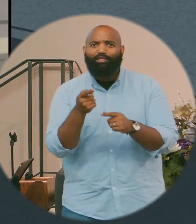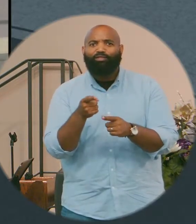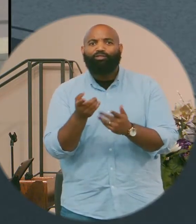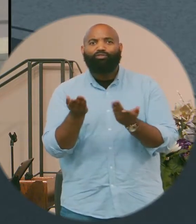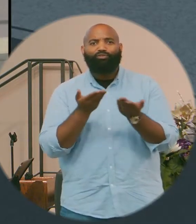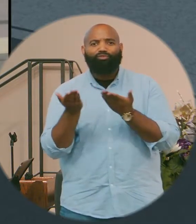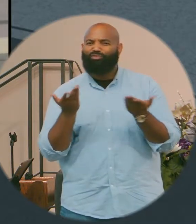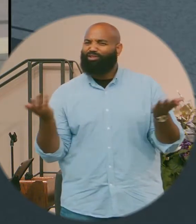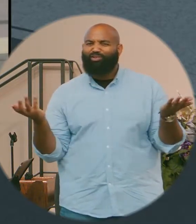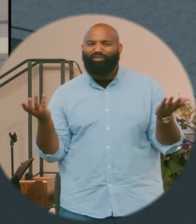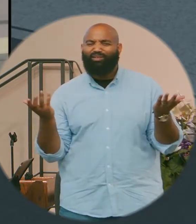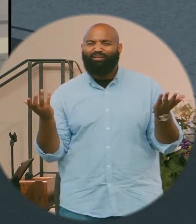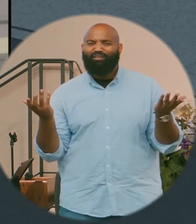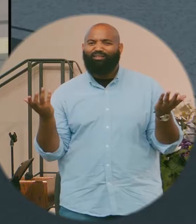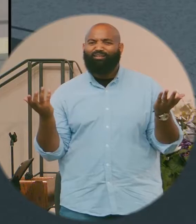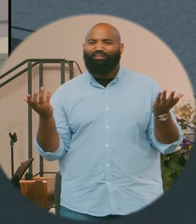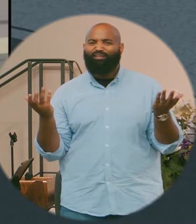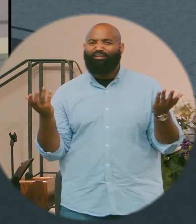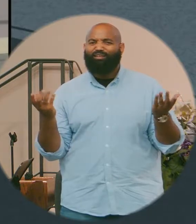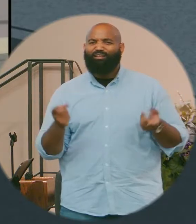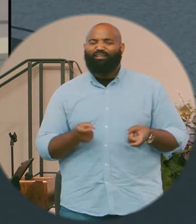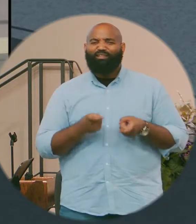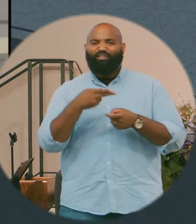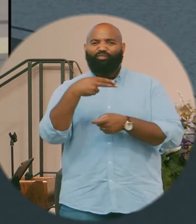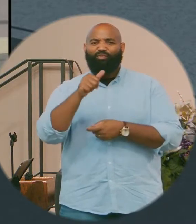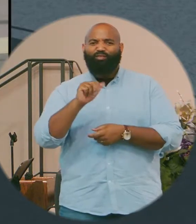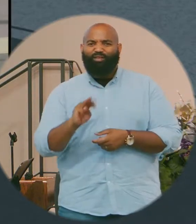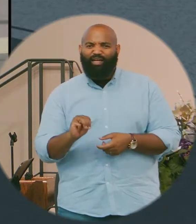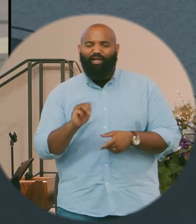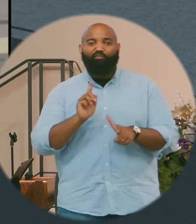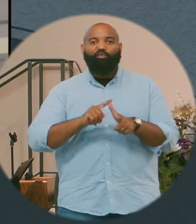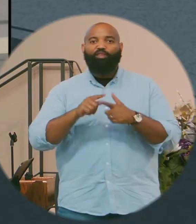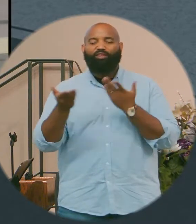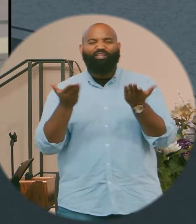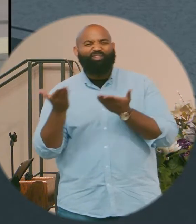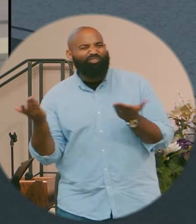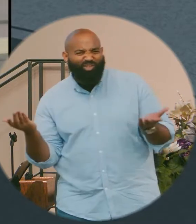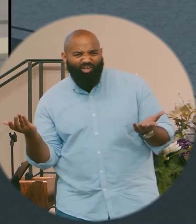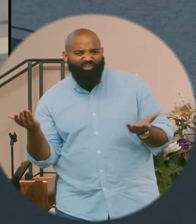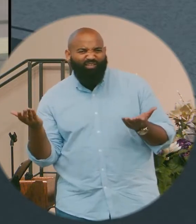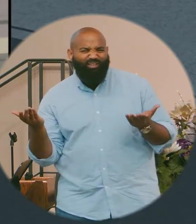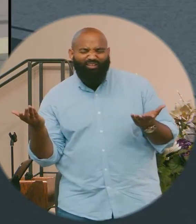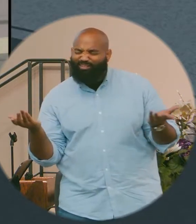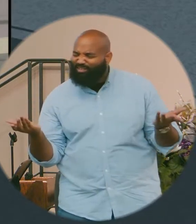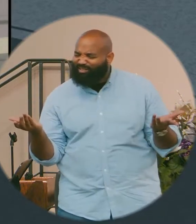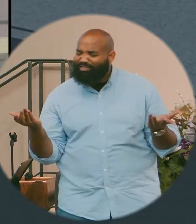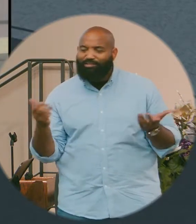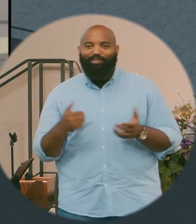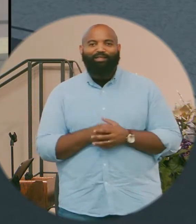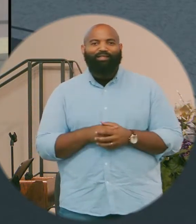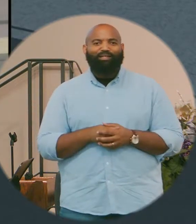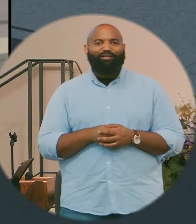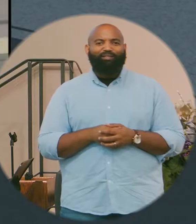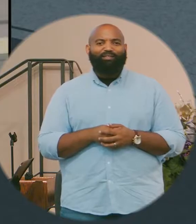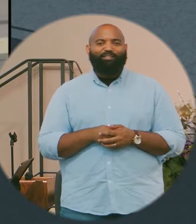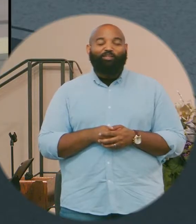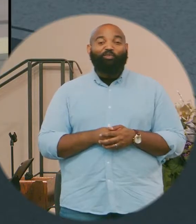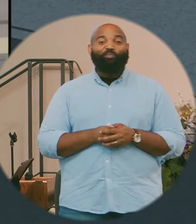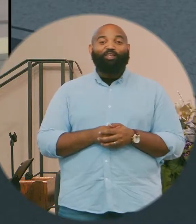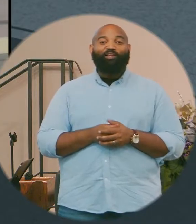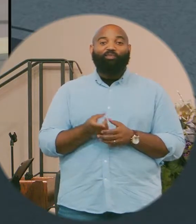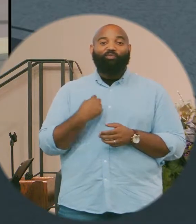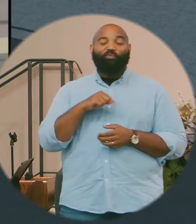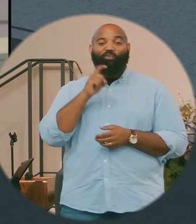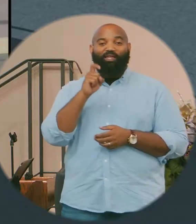"Lord, what I need to do? Give me the hammer. Let me build a wall. Pastor, you need somebody to help build a wall. Help me build a bathroom. What can I do,